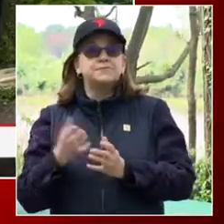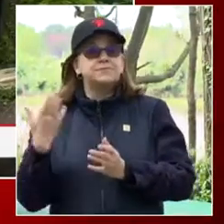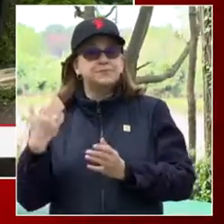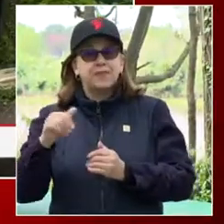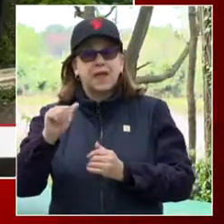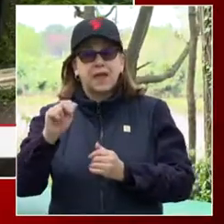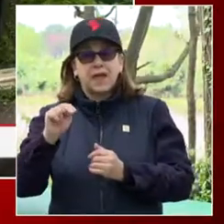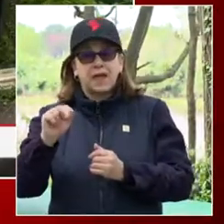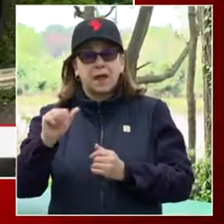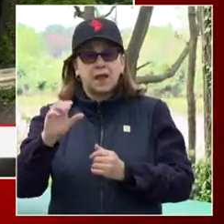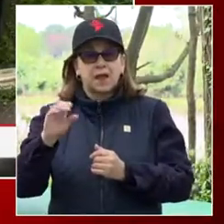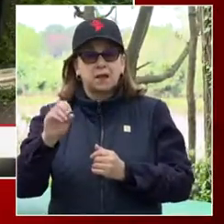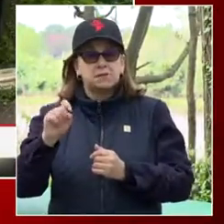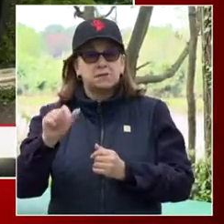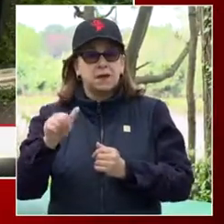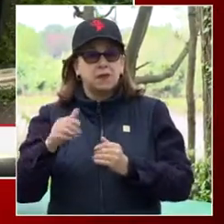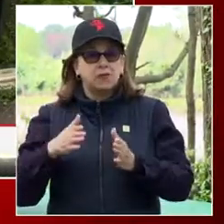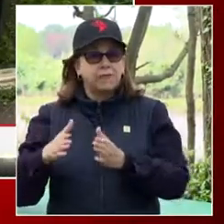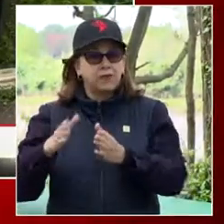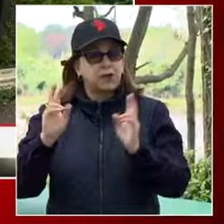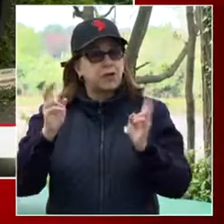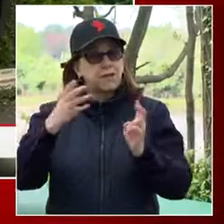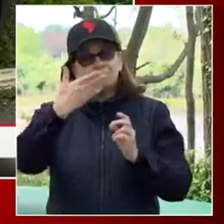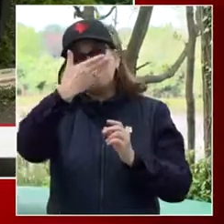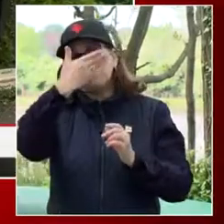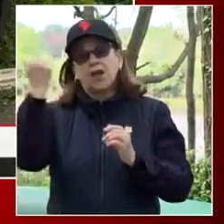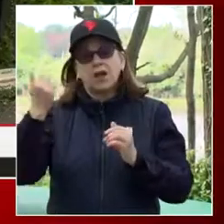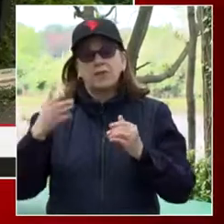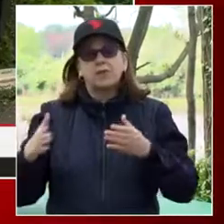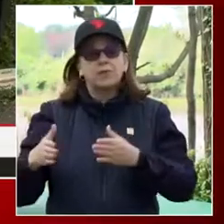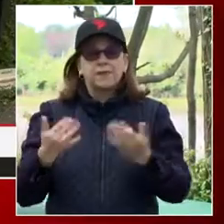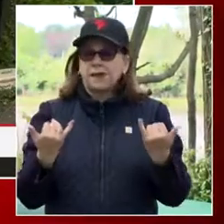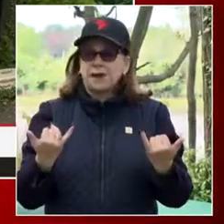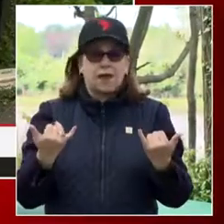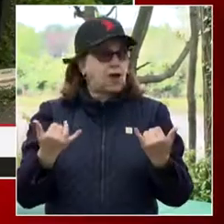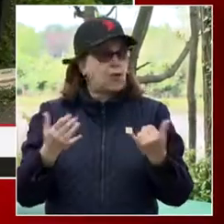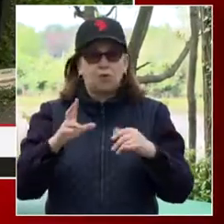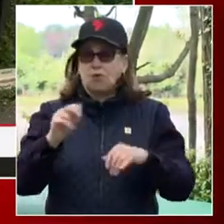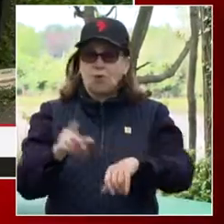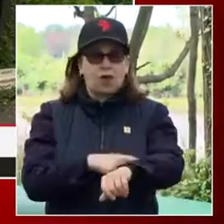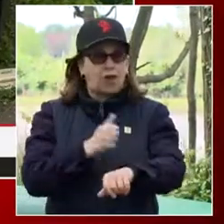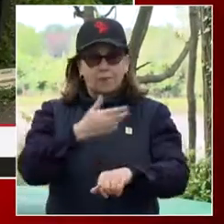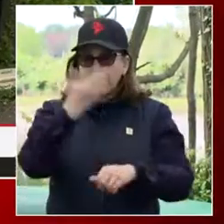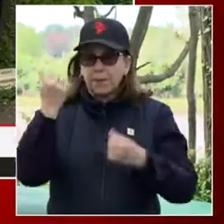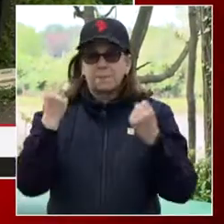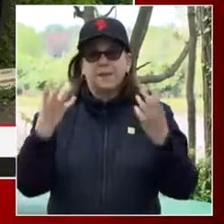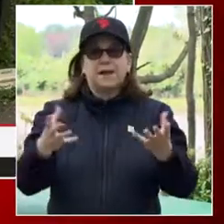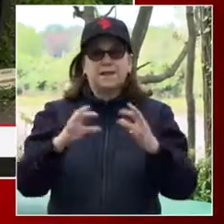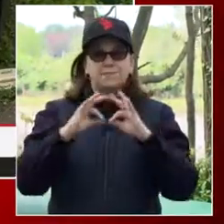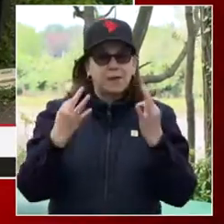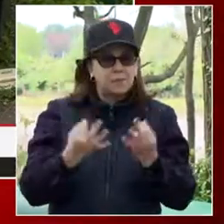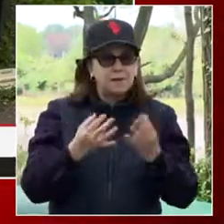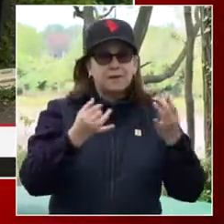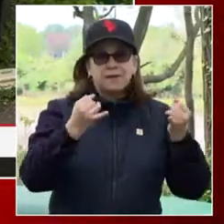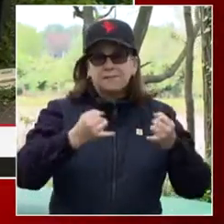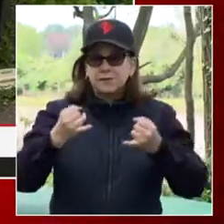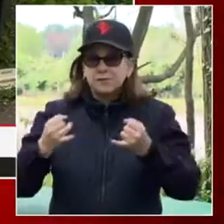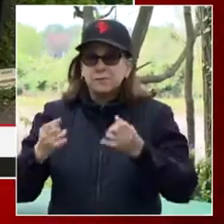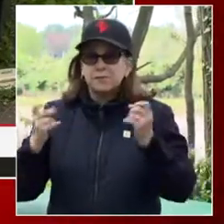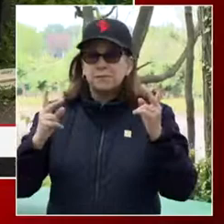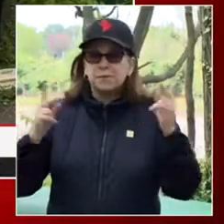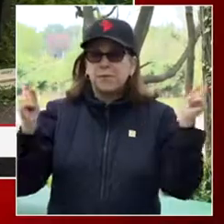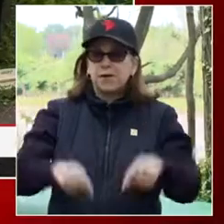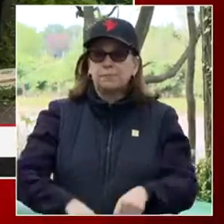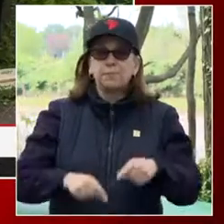longer forgotten. And so as families and individuals said, hey, during the pandemic, I know the national parks are closed, let's go to